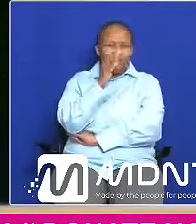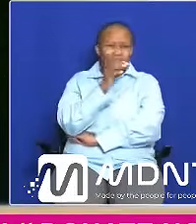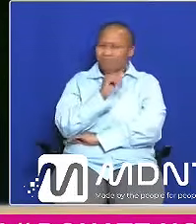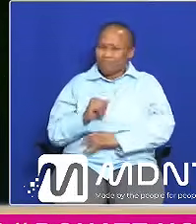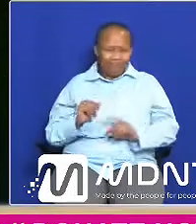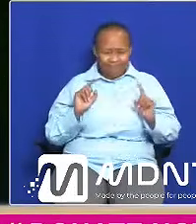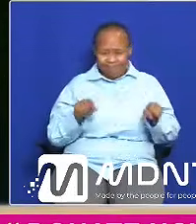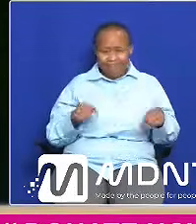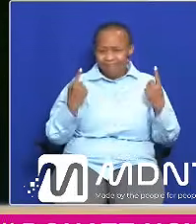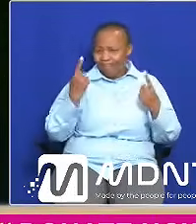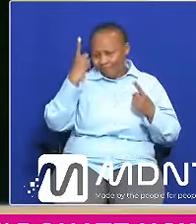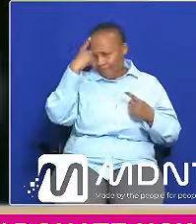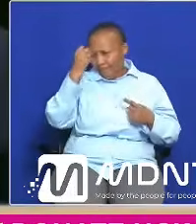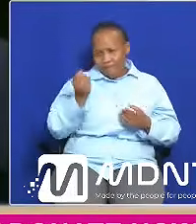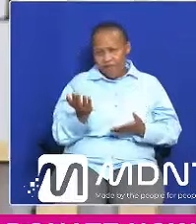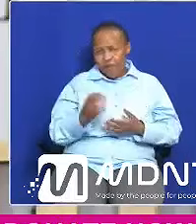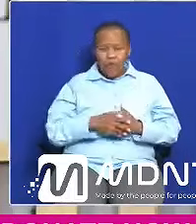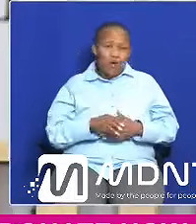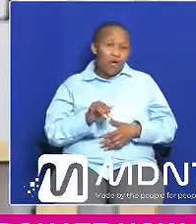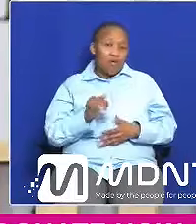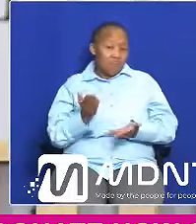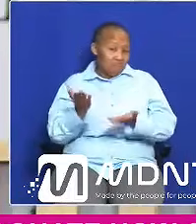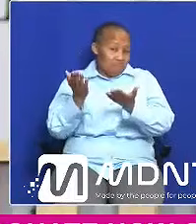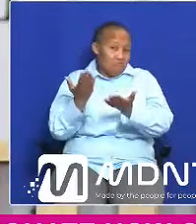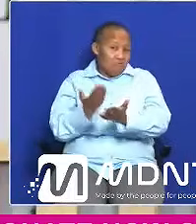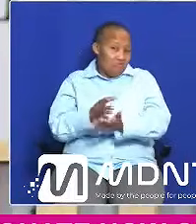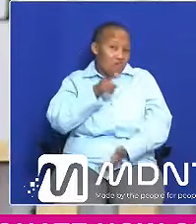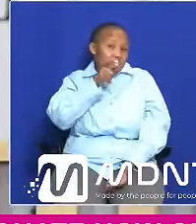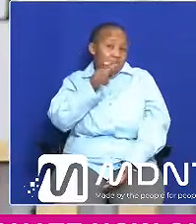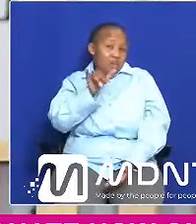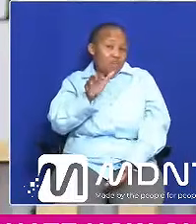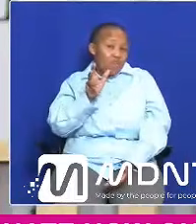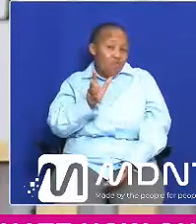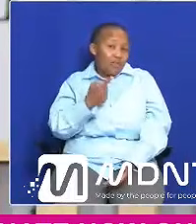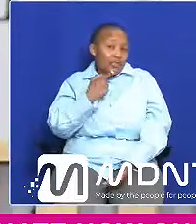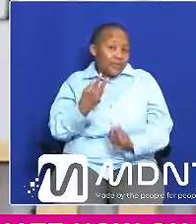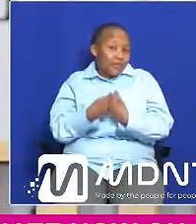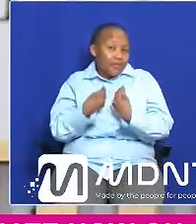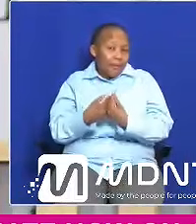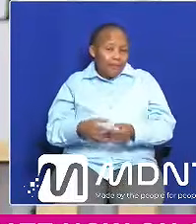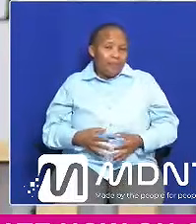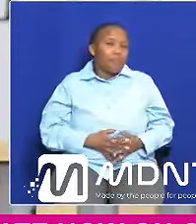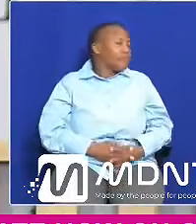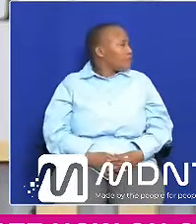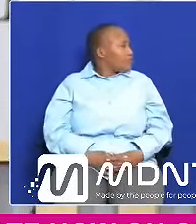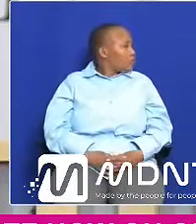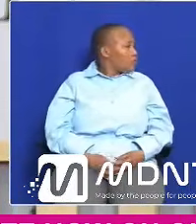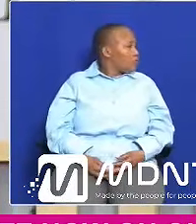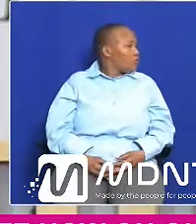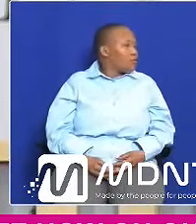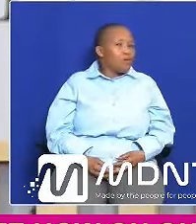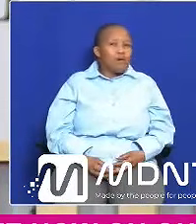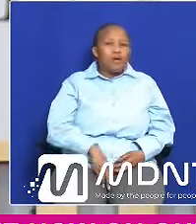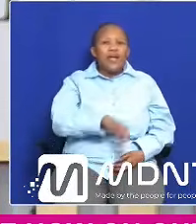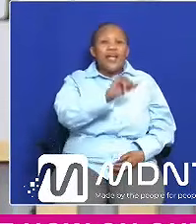You may comment if you want to say anything. Yes, Commissioner. I think if it was my money, I will remember. And